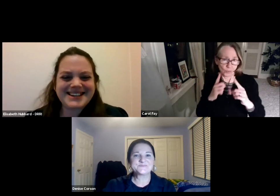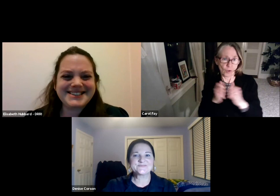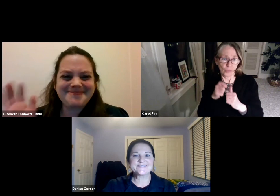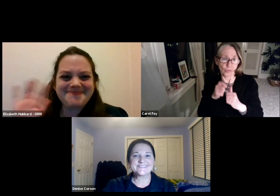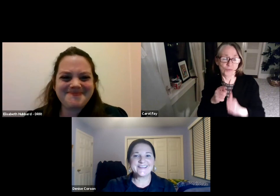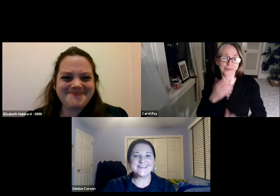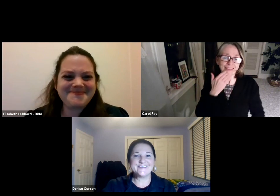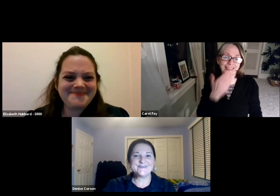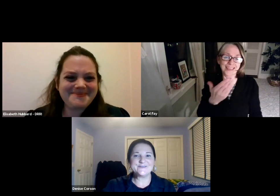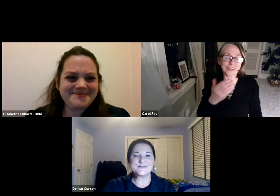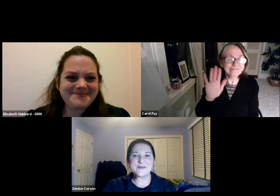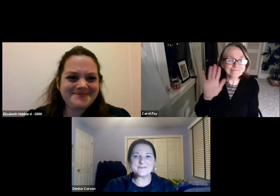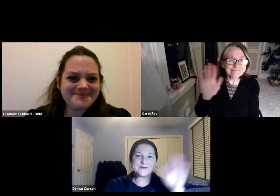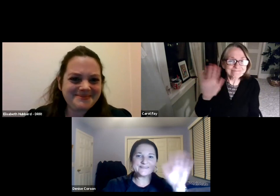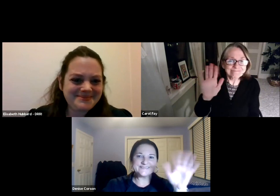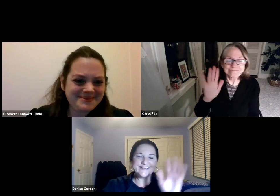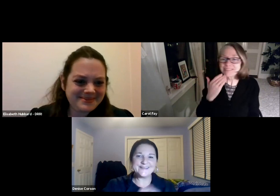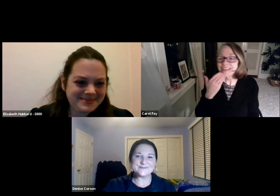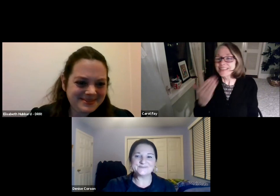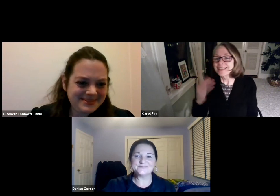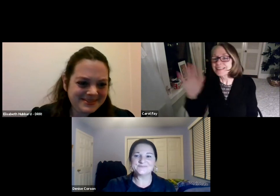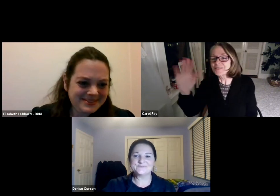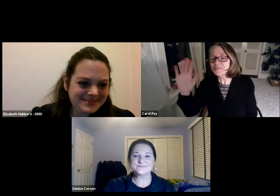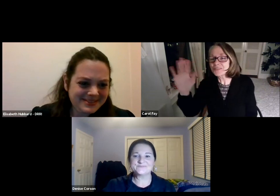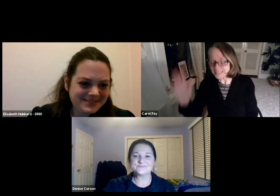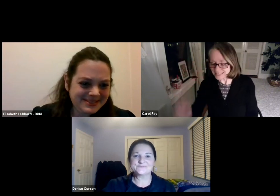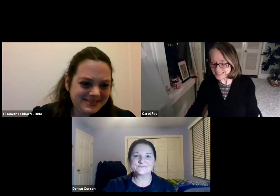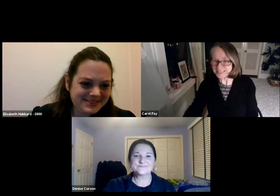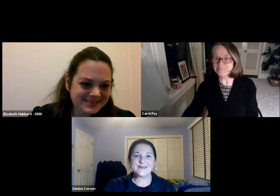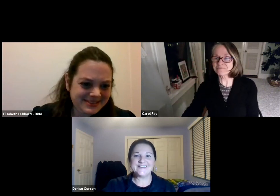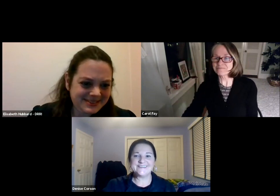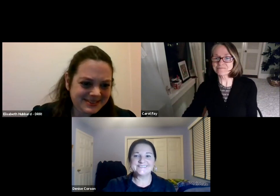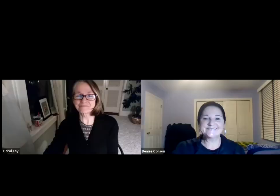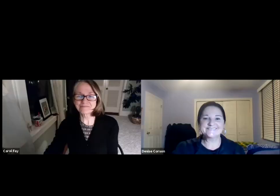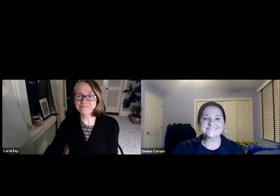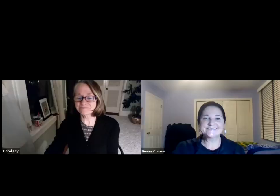Thanks again. Thank you. Goodbye, everyone. Thank you. Bye, Denise. Bye.